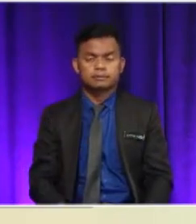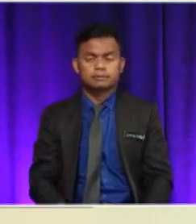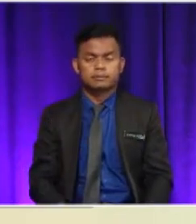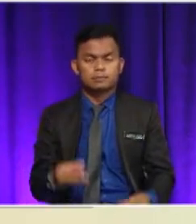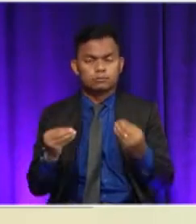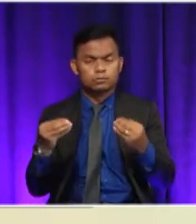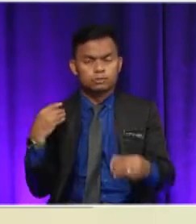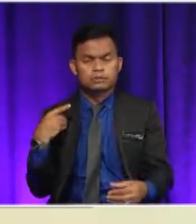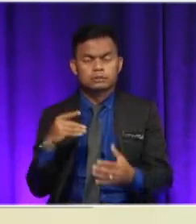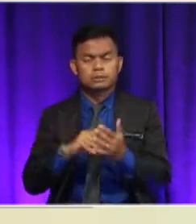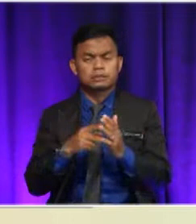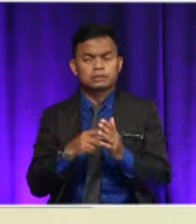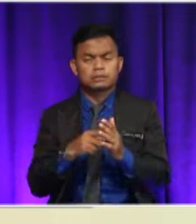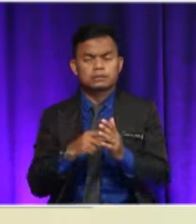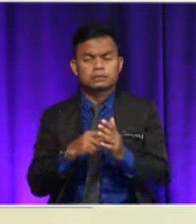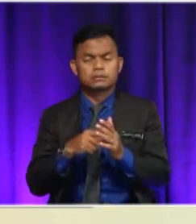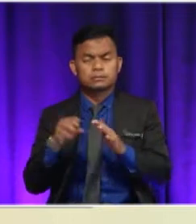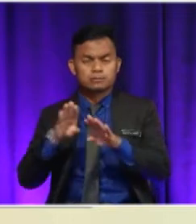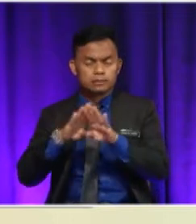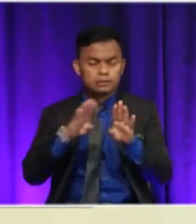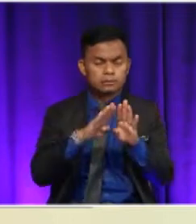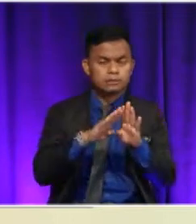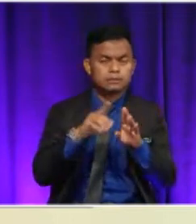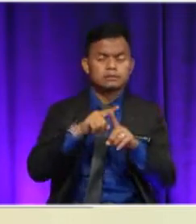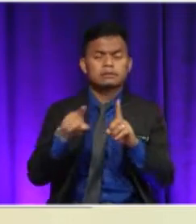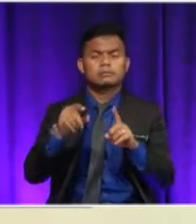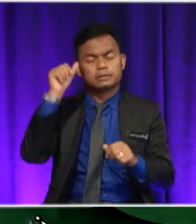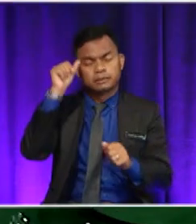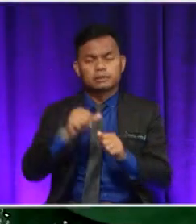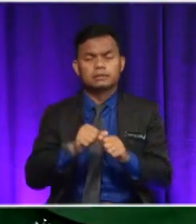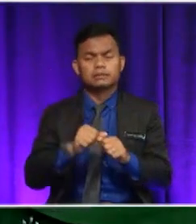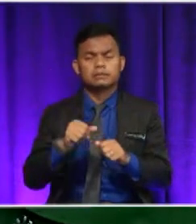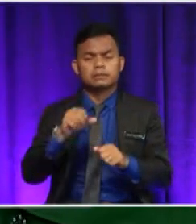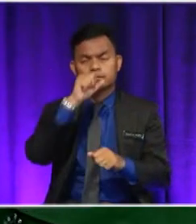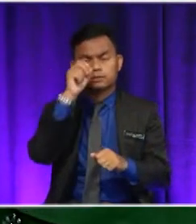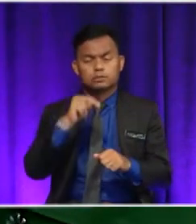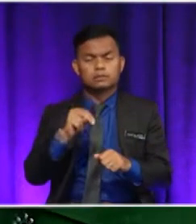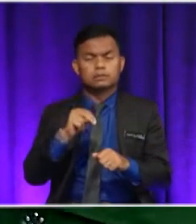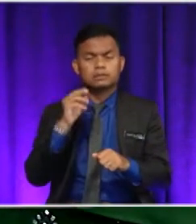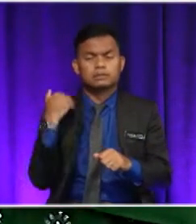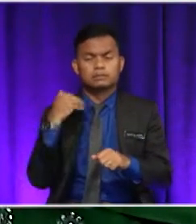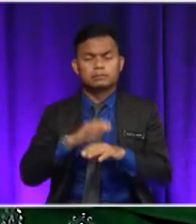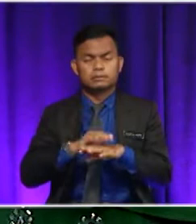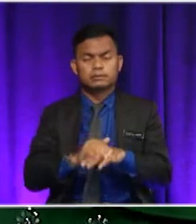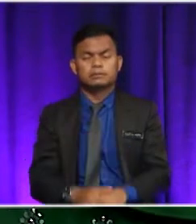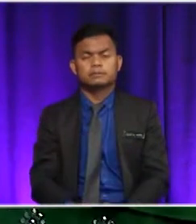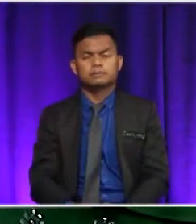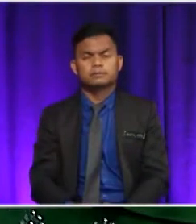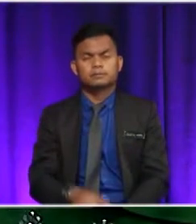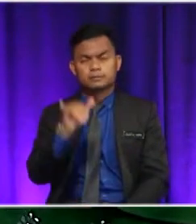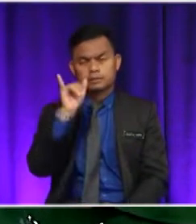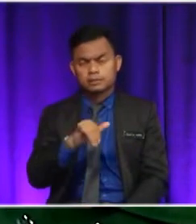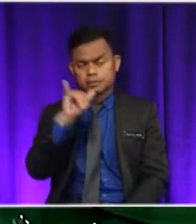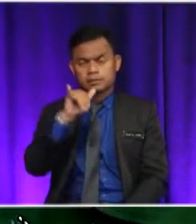So synonyms might give you a clue to where the answer is. Okay, so that's the tips. Keep these tips